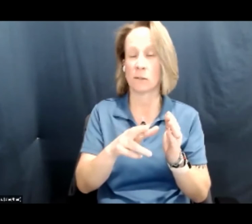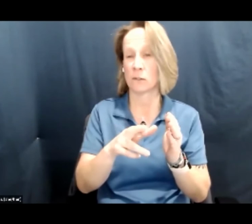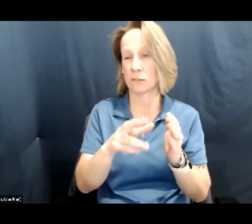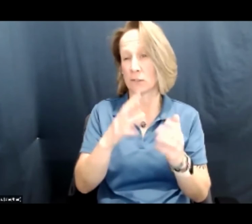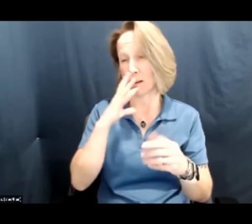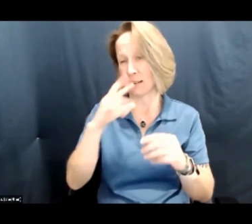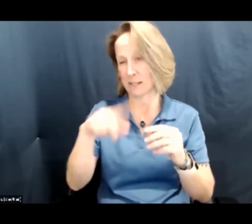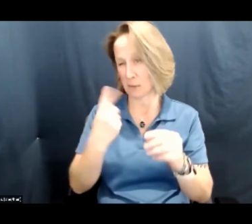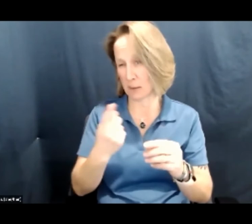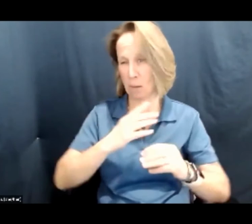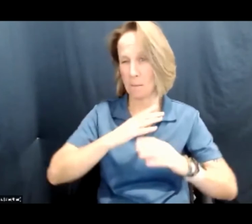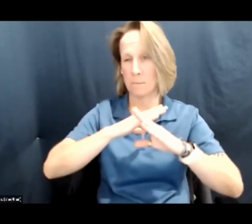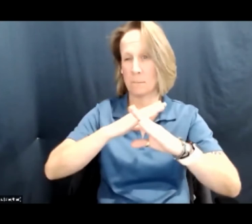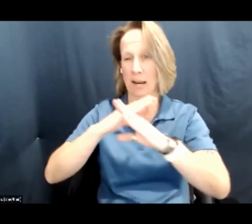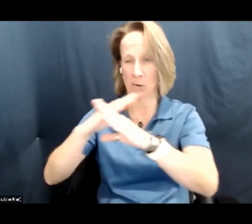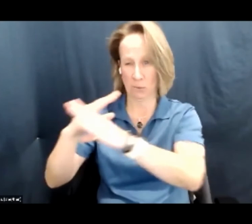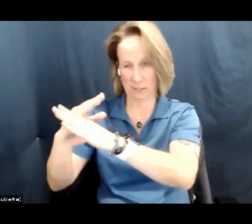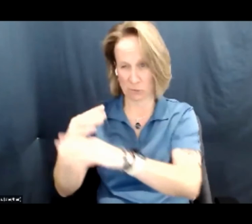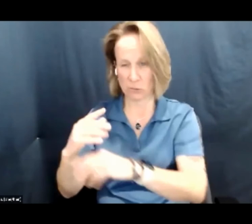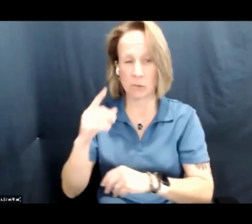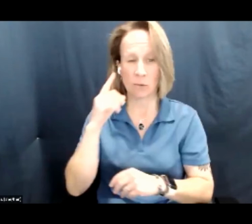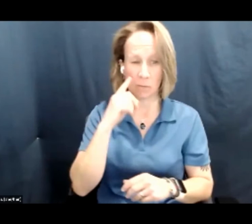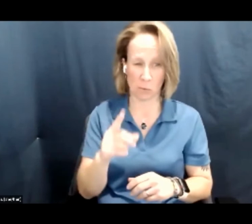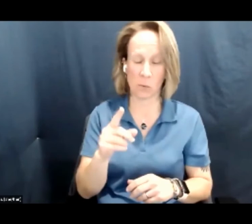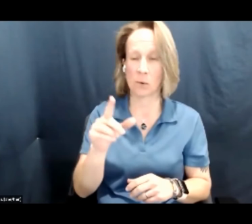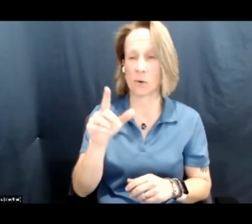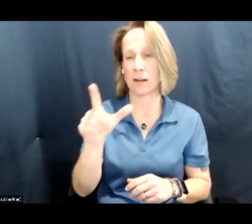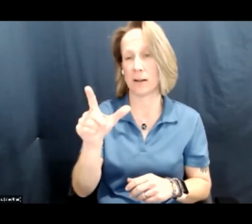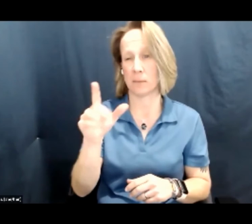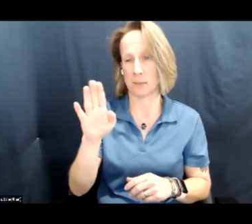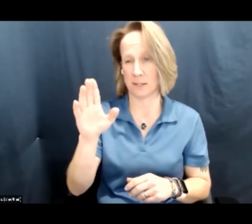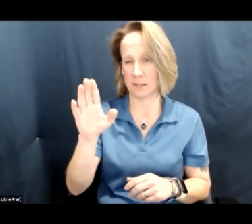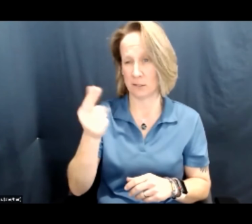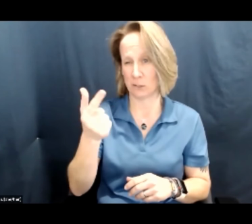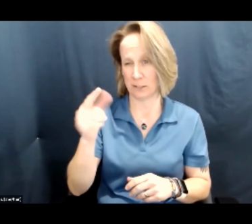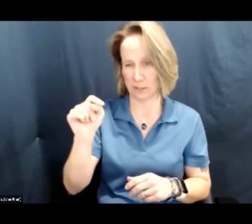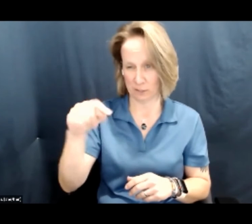LGBTQ survivors and best practices for service providers.